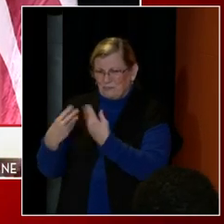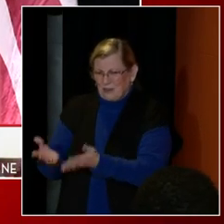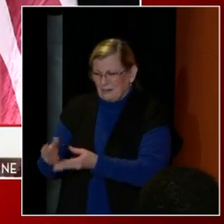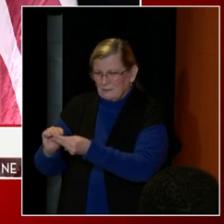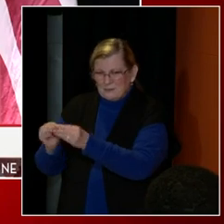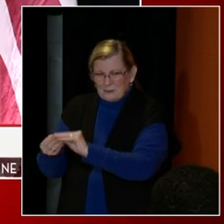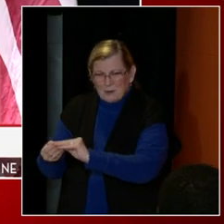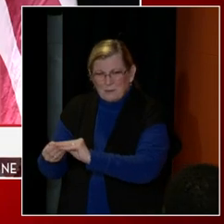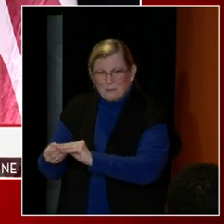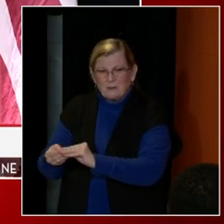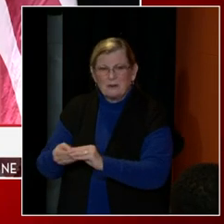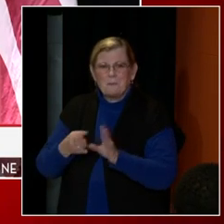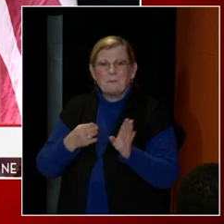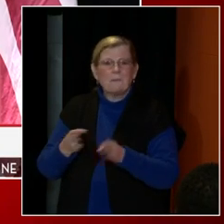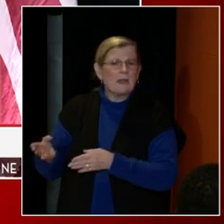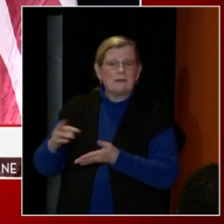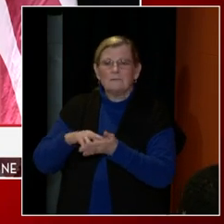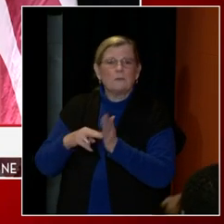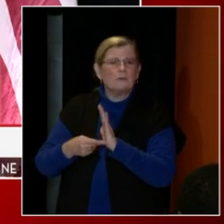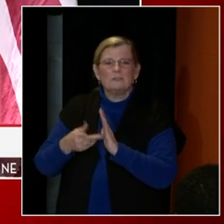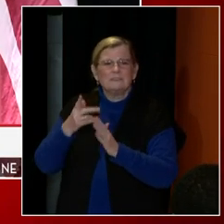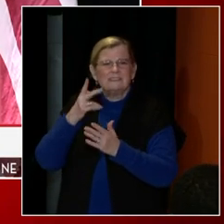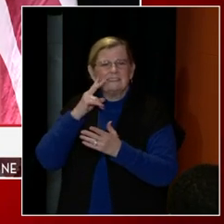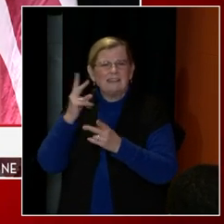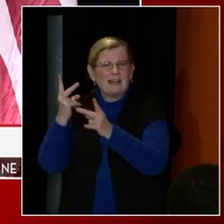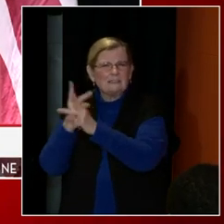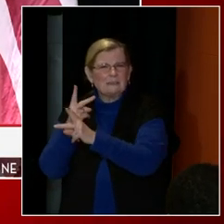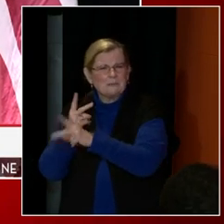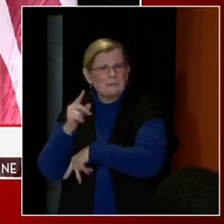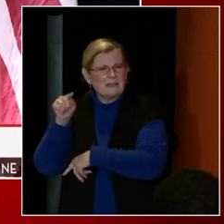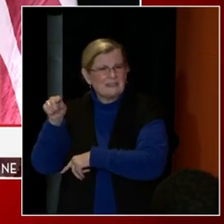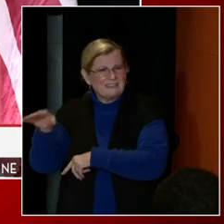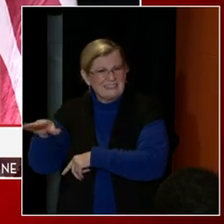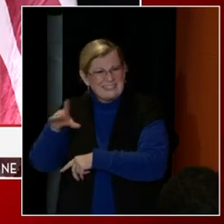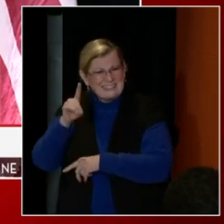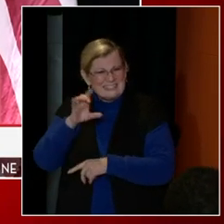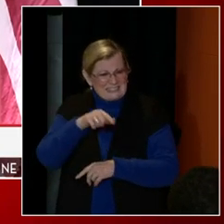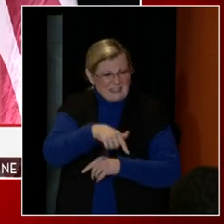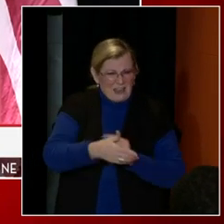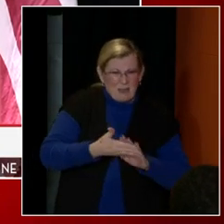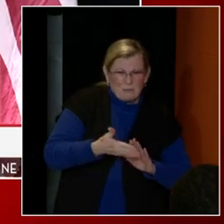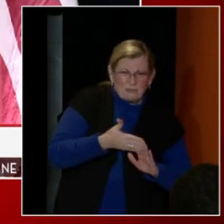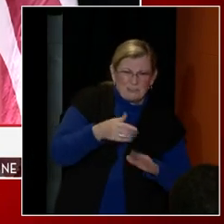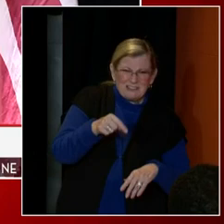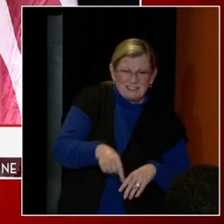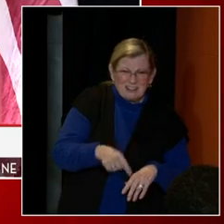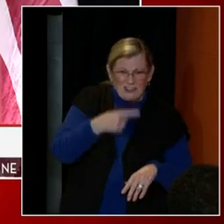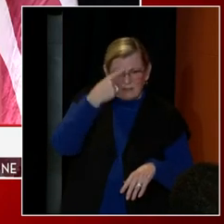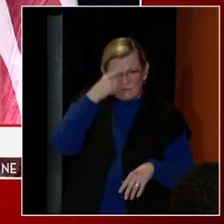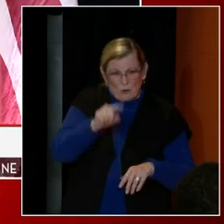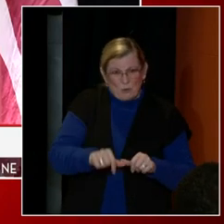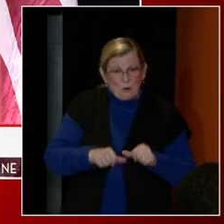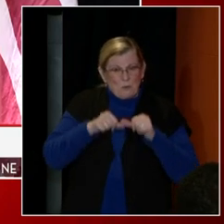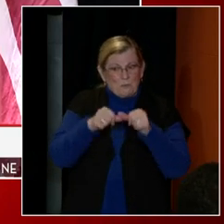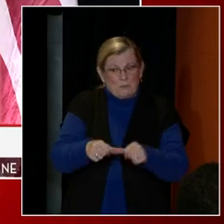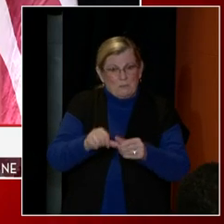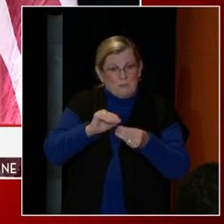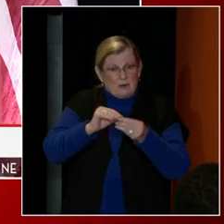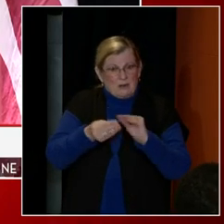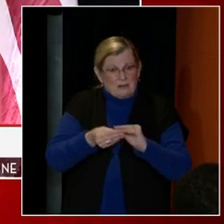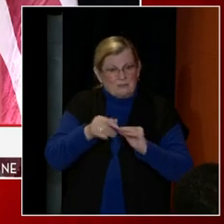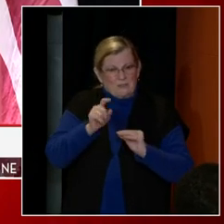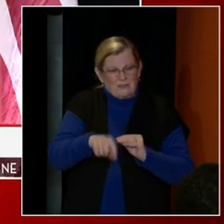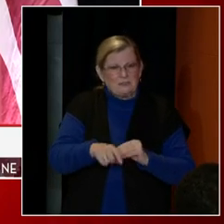planning purposes. We are only operating under the number that once it becomes permanent, which is our production number. Because again, we're